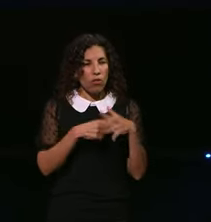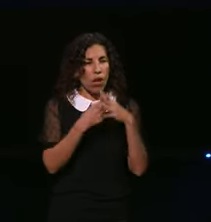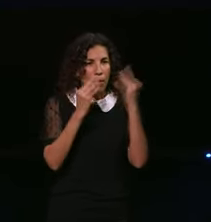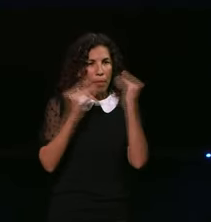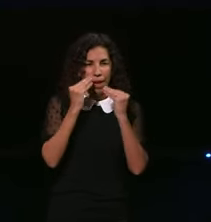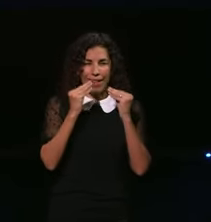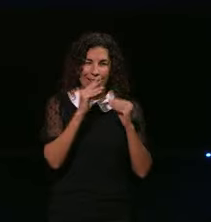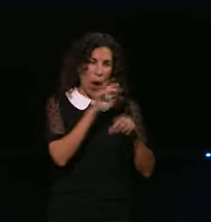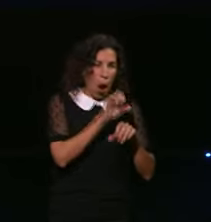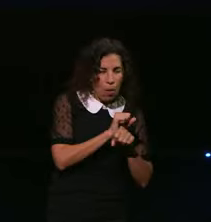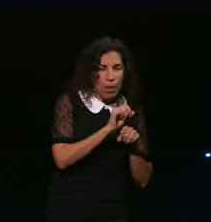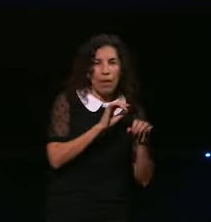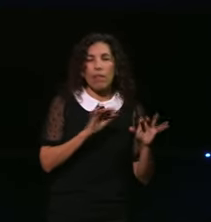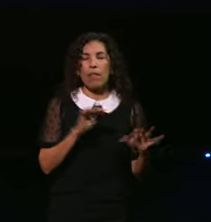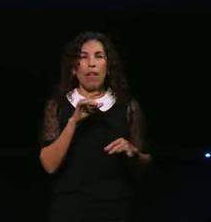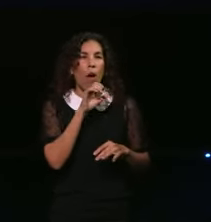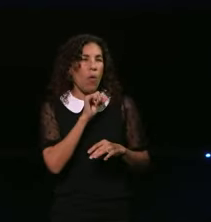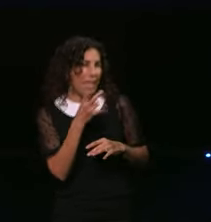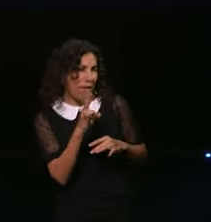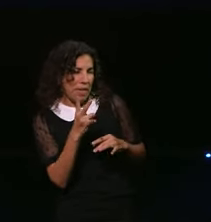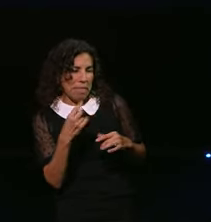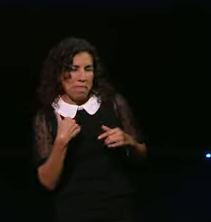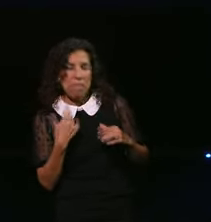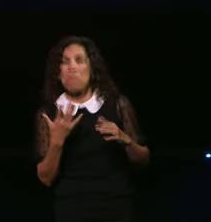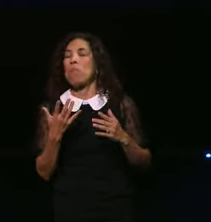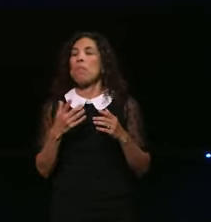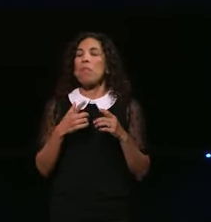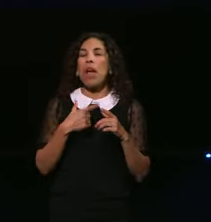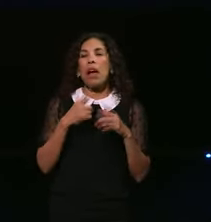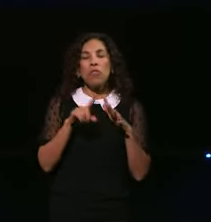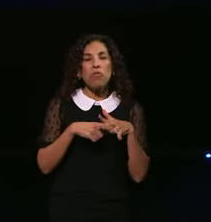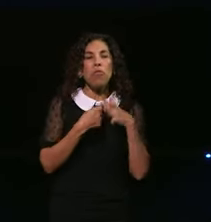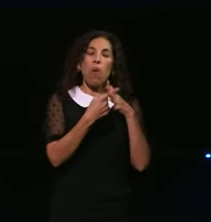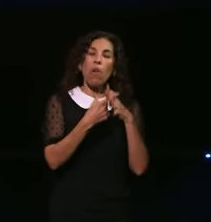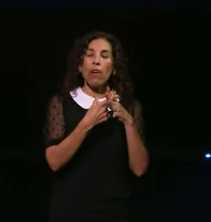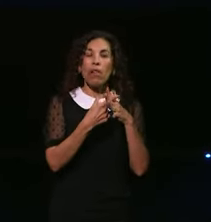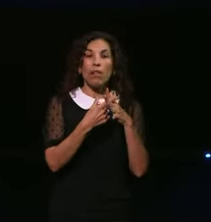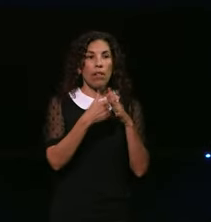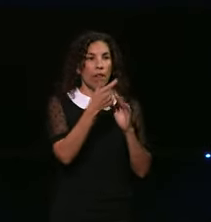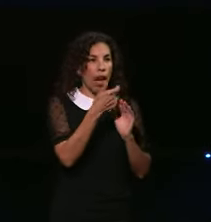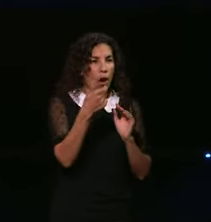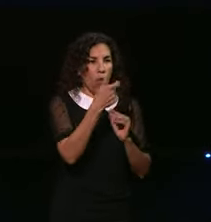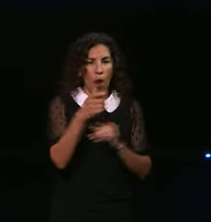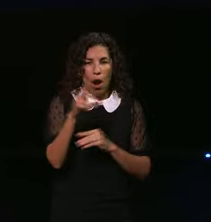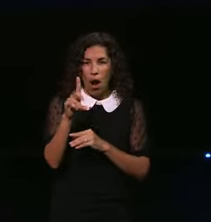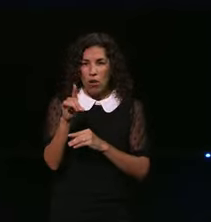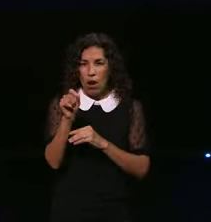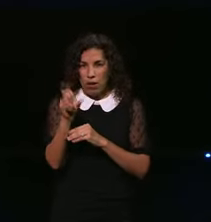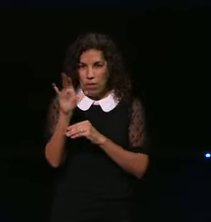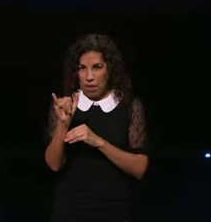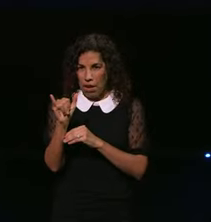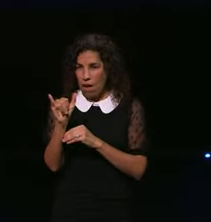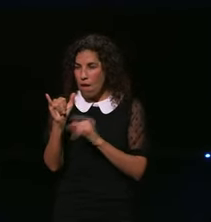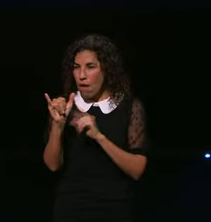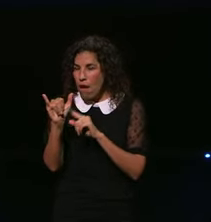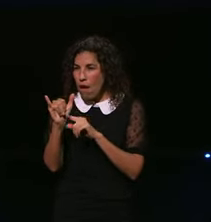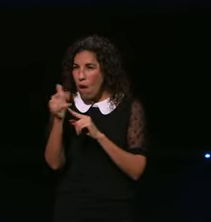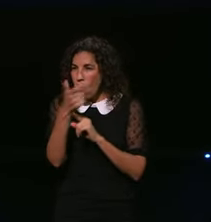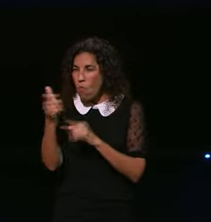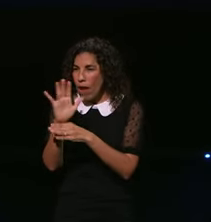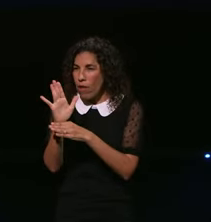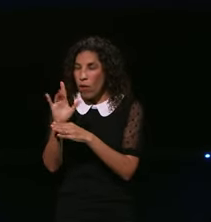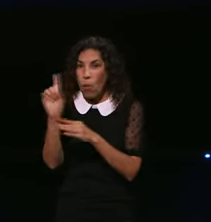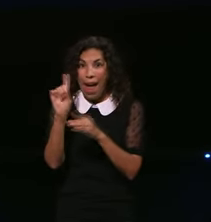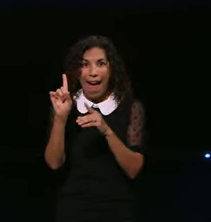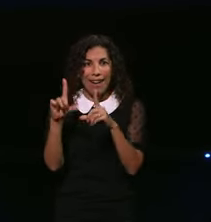hobby, like when I was 17, and I watched the documentary about Leonard Bernstein, and he was in